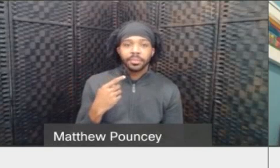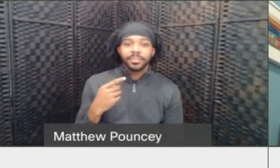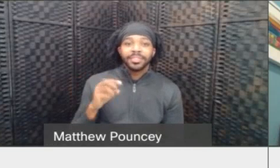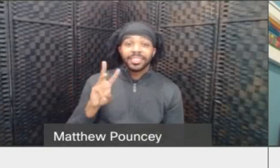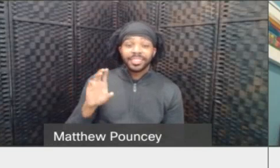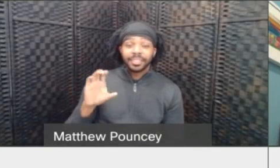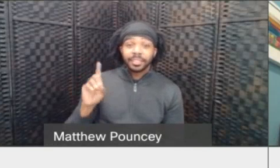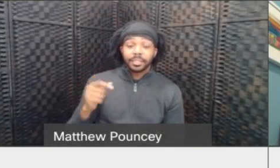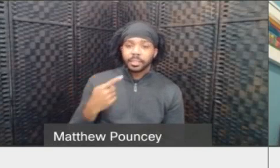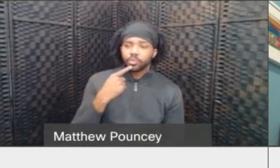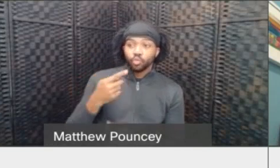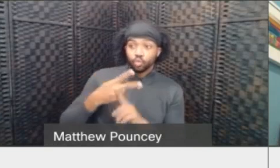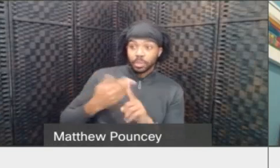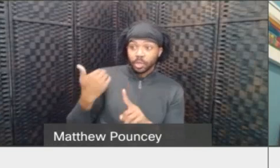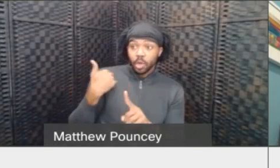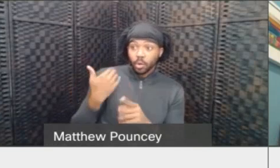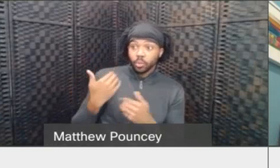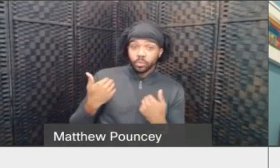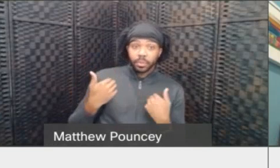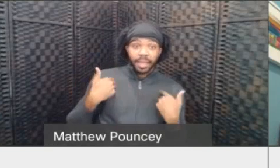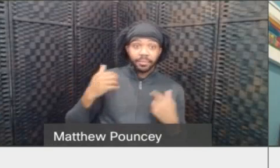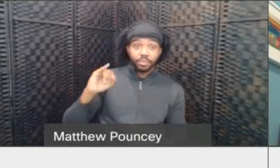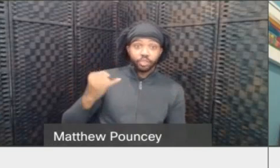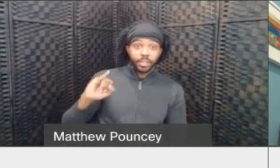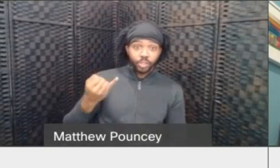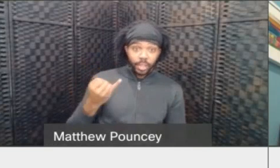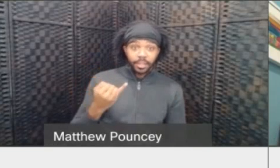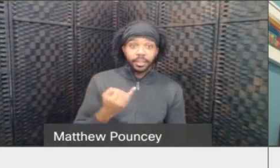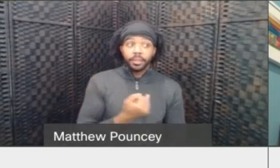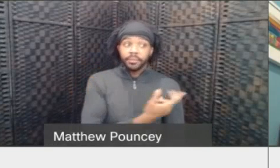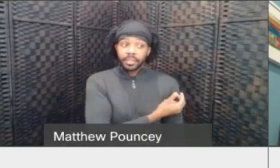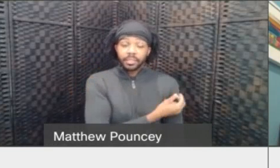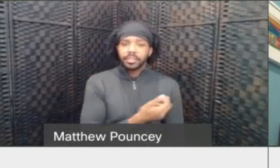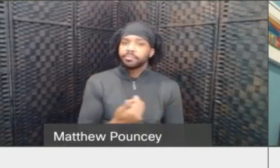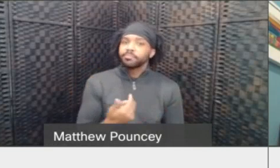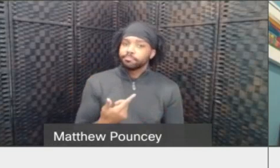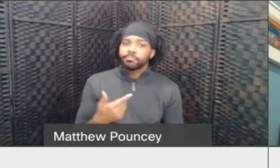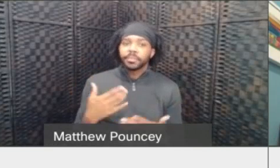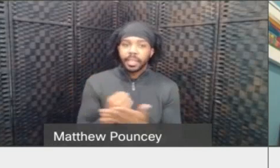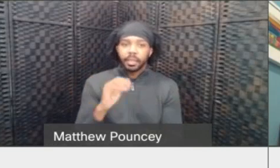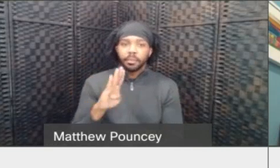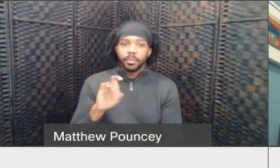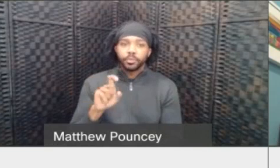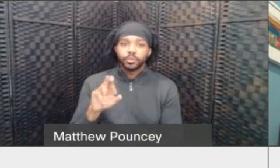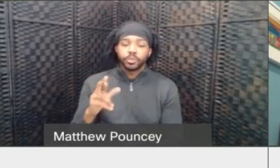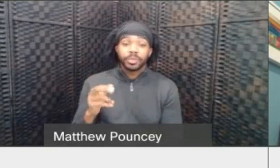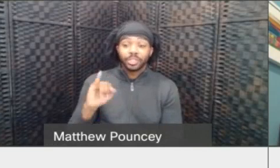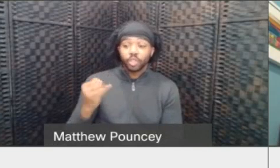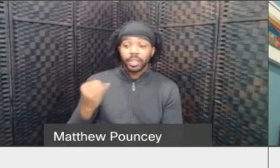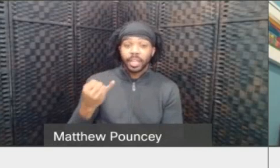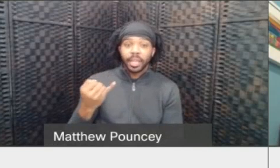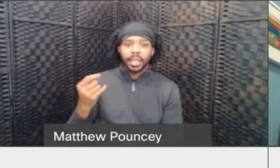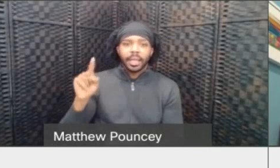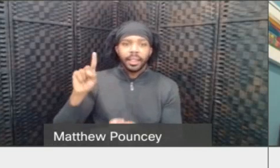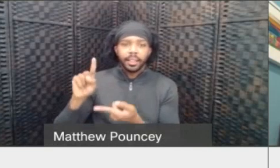ago should get a booster. The J&J vaccine has lower vaccine effectiveness over time compared